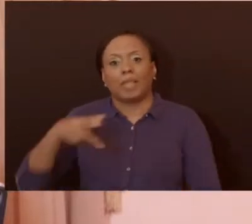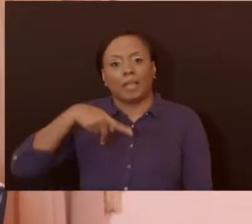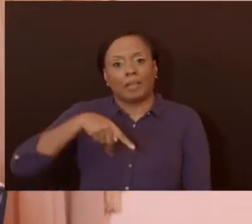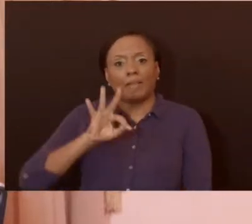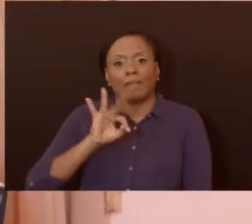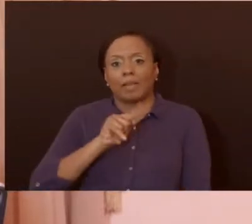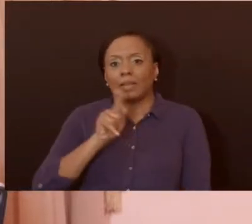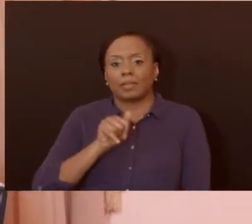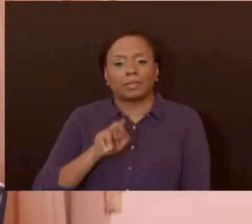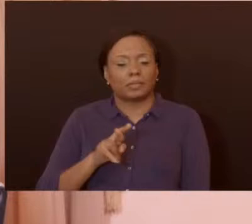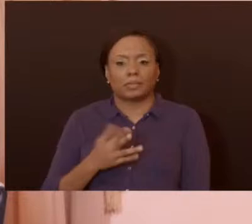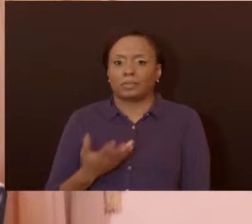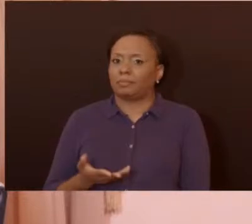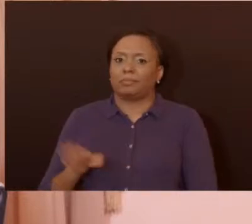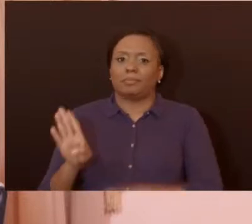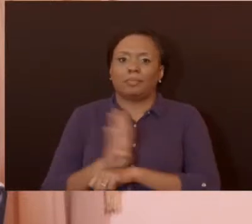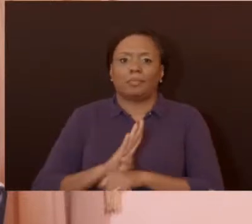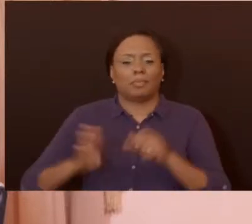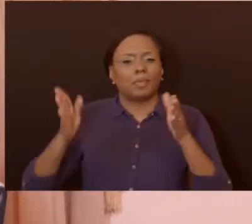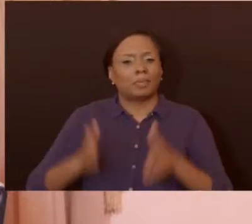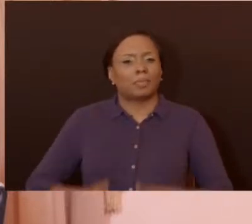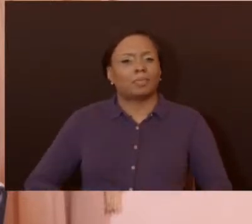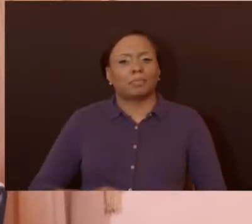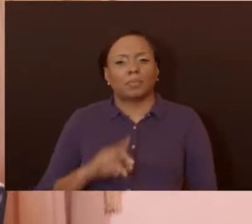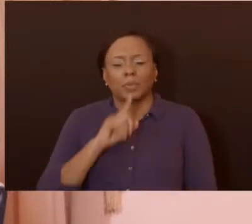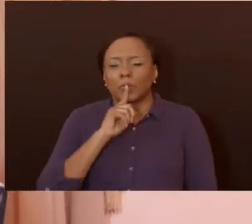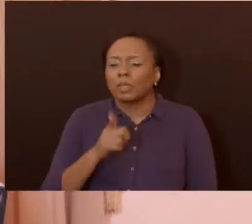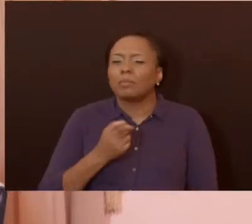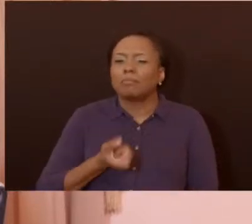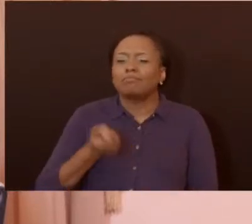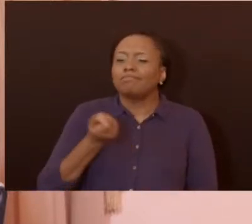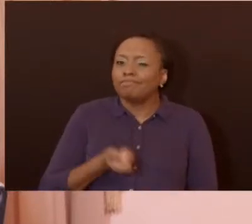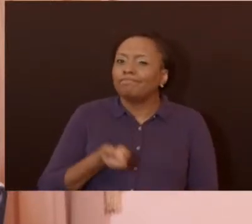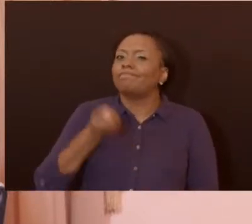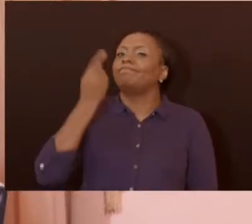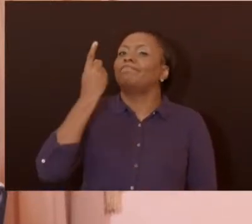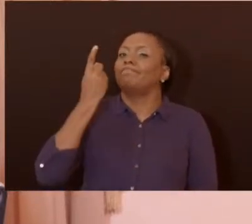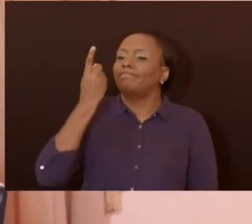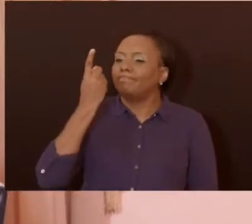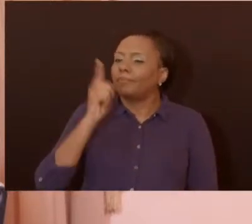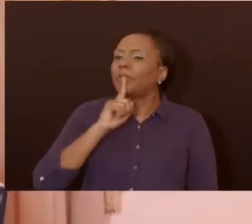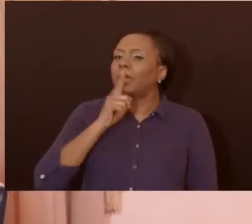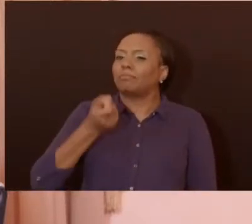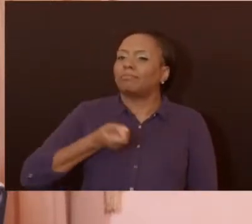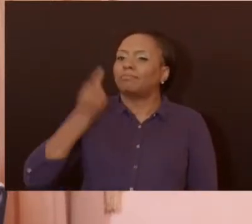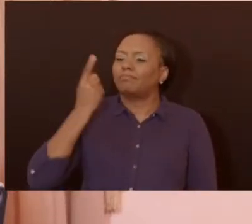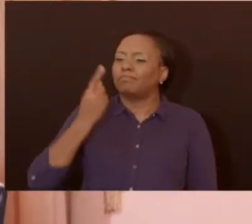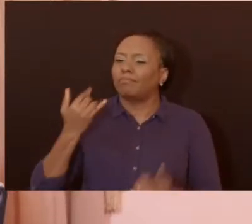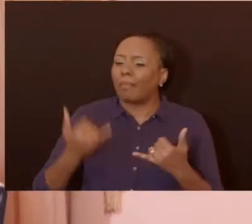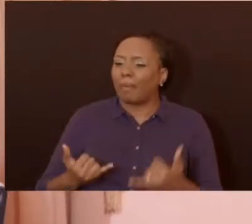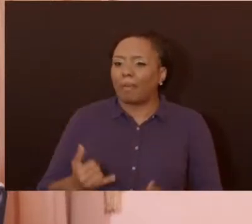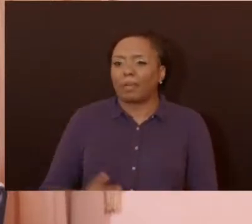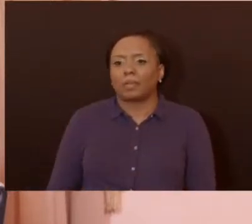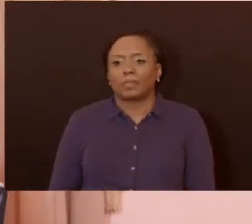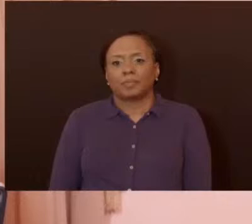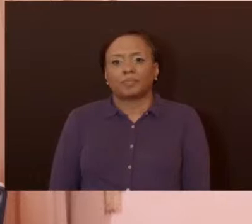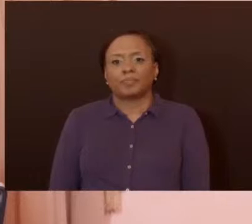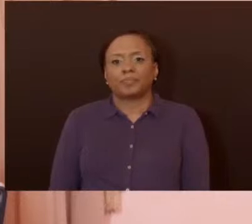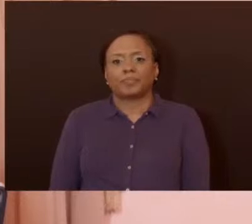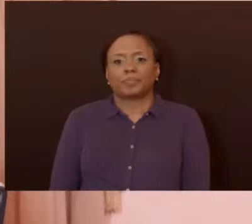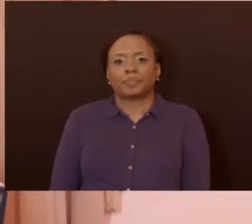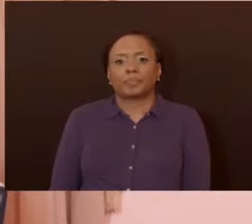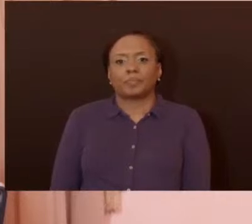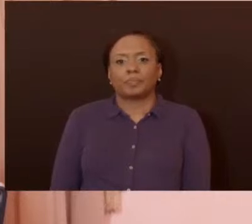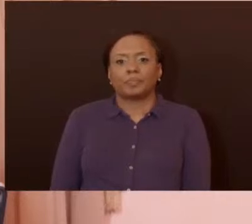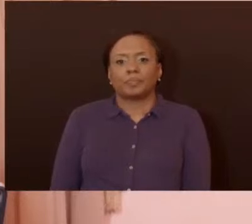that Barbadians are seeing the incentive that we want them to see. I don't